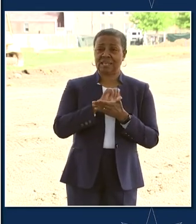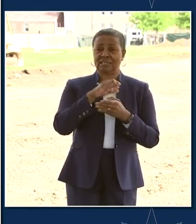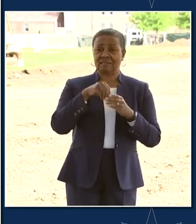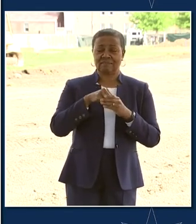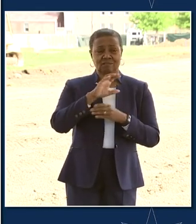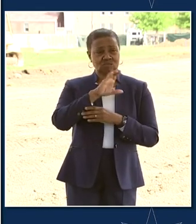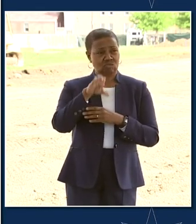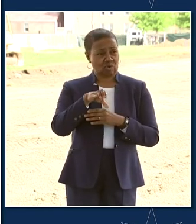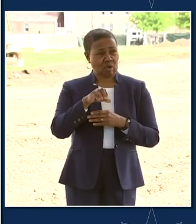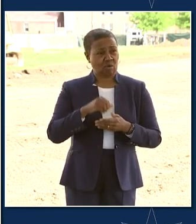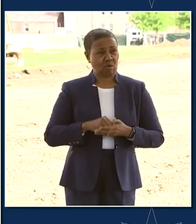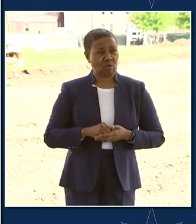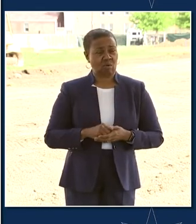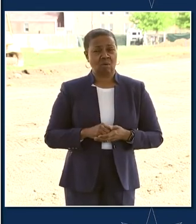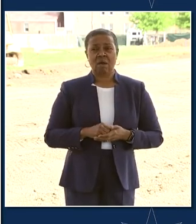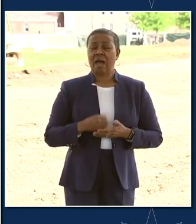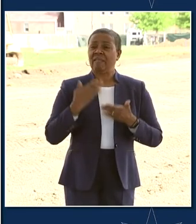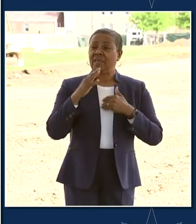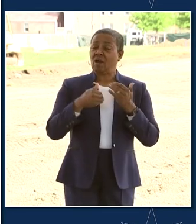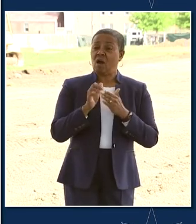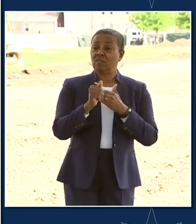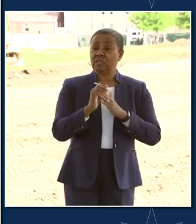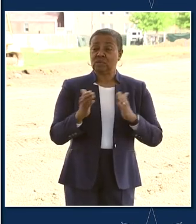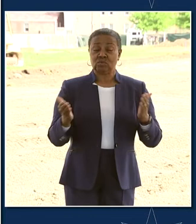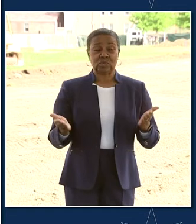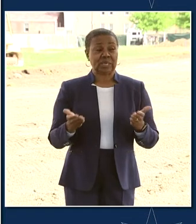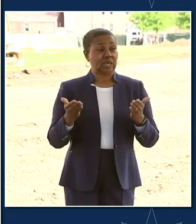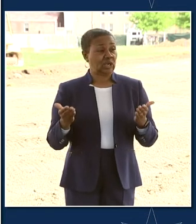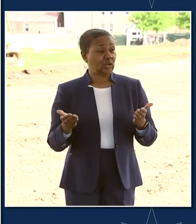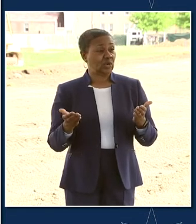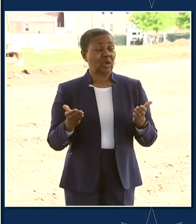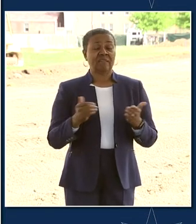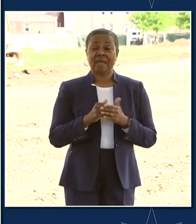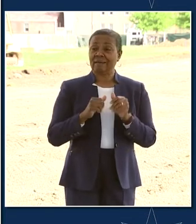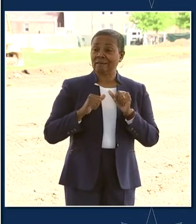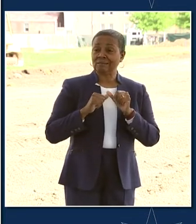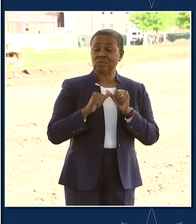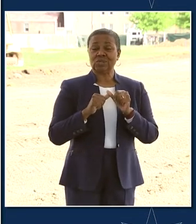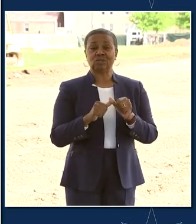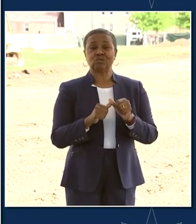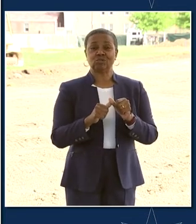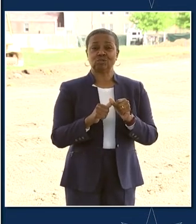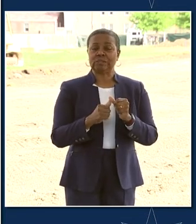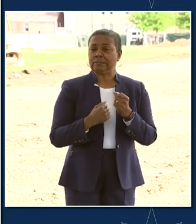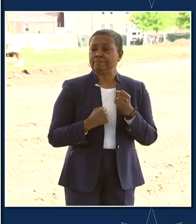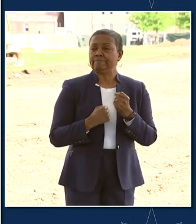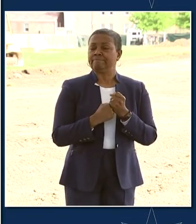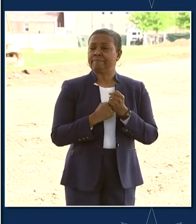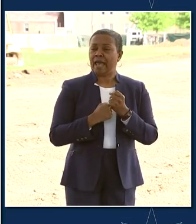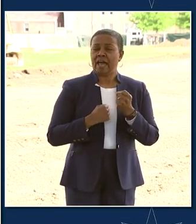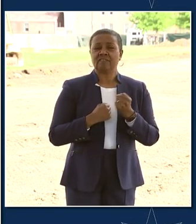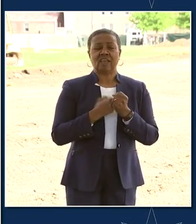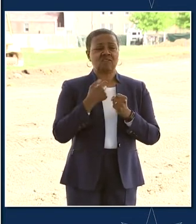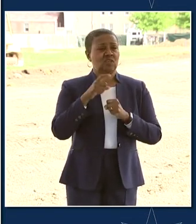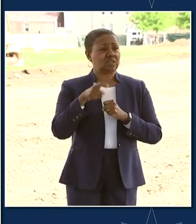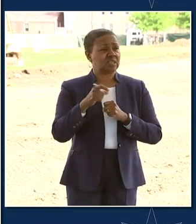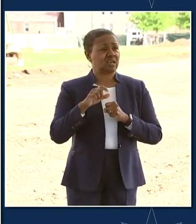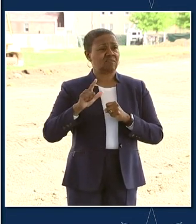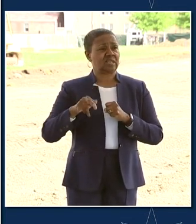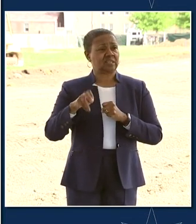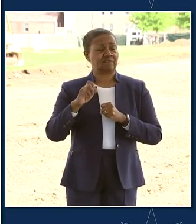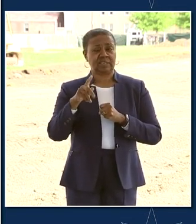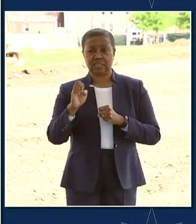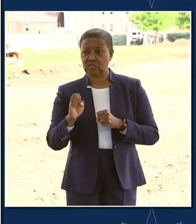Chicago. So I want to thank all the leaders that are here today that continue to stand up and advocate for the needs of Little